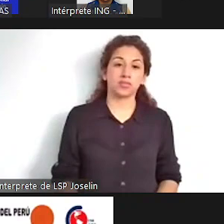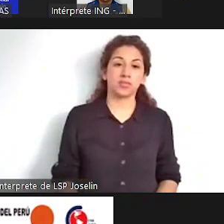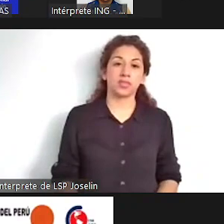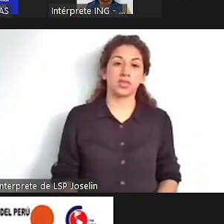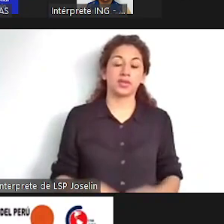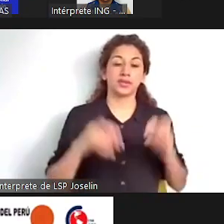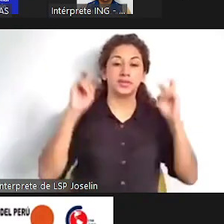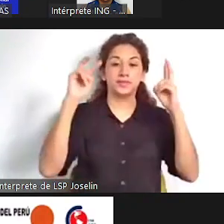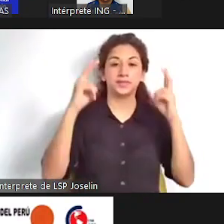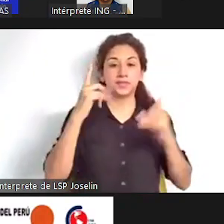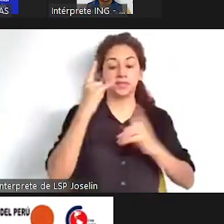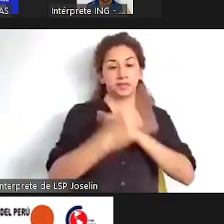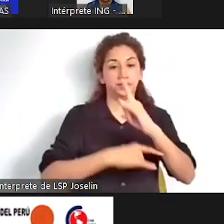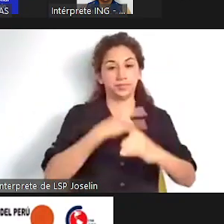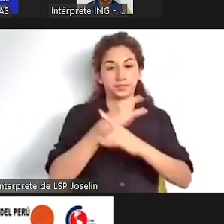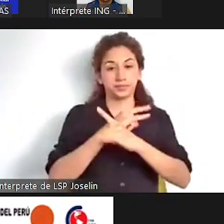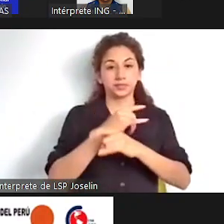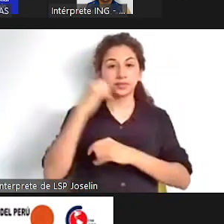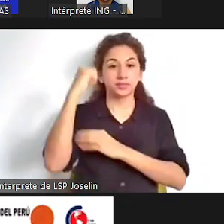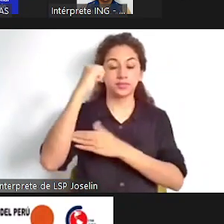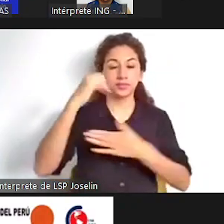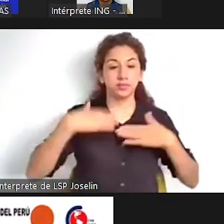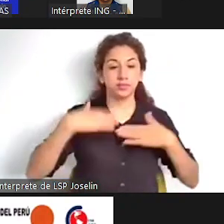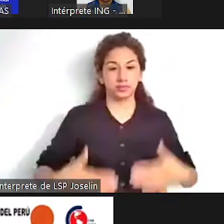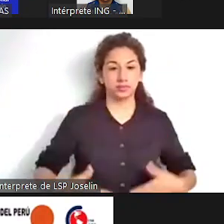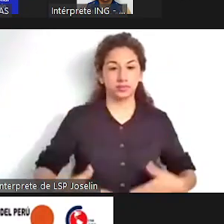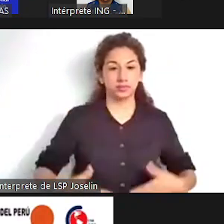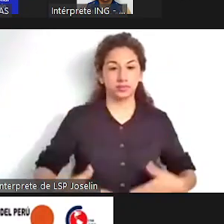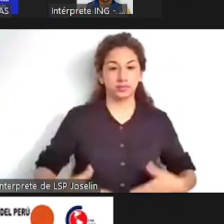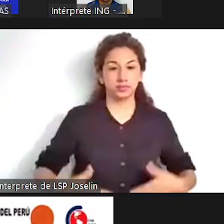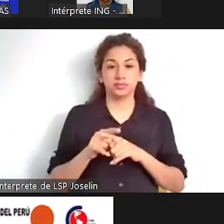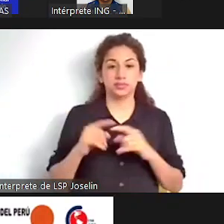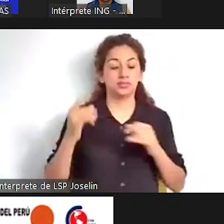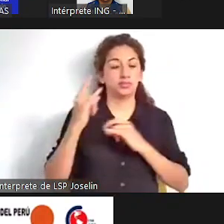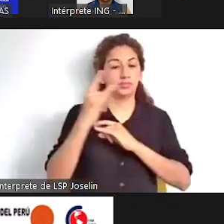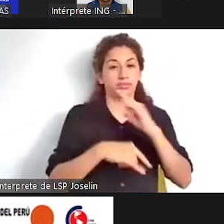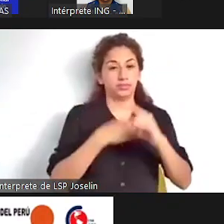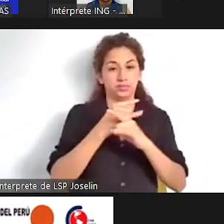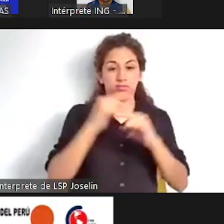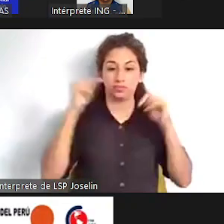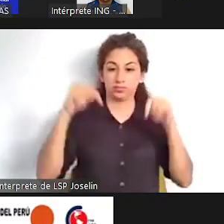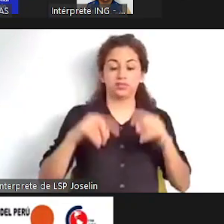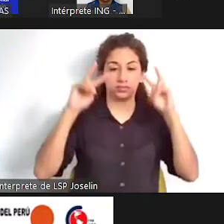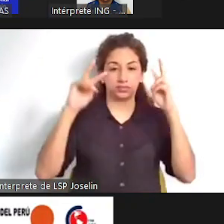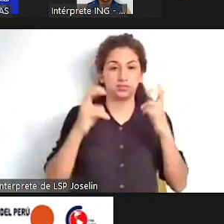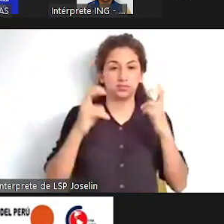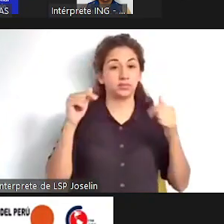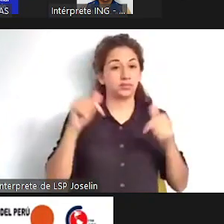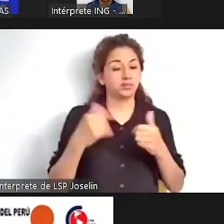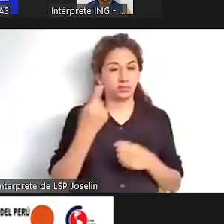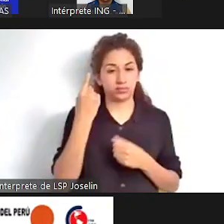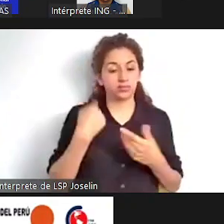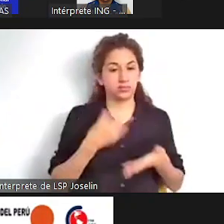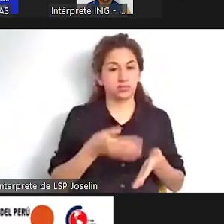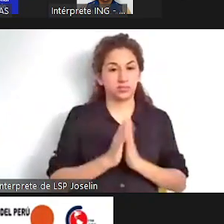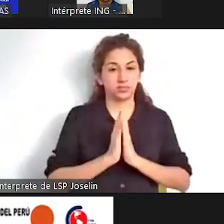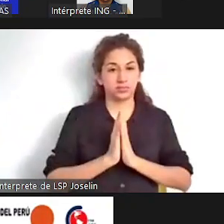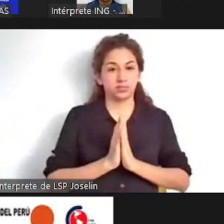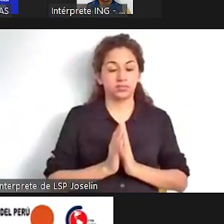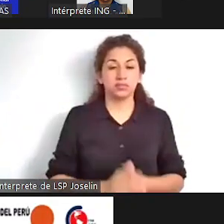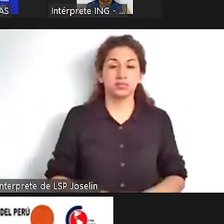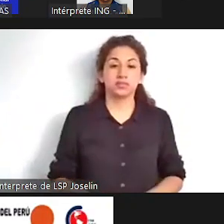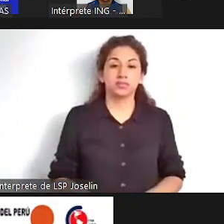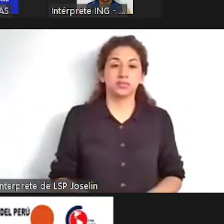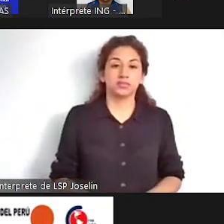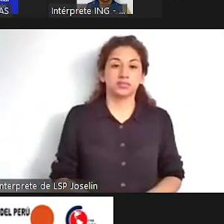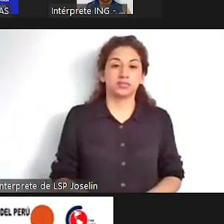signed the universal declaration of human rights and the international treaties that talk about this issue so